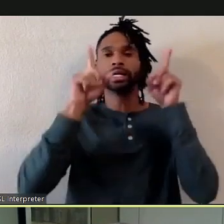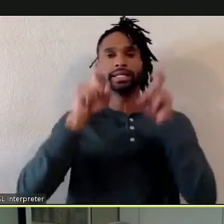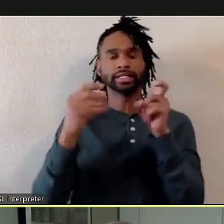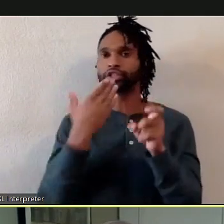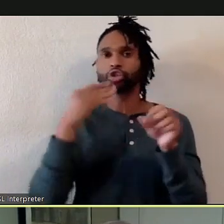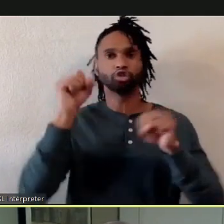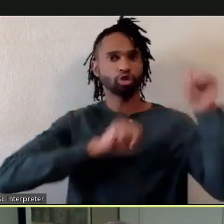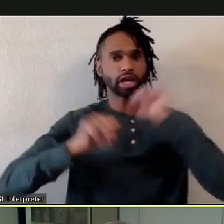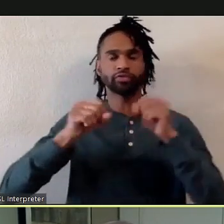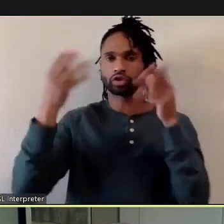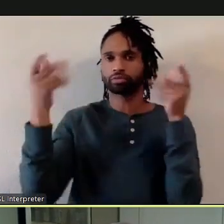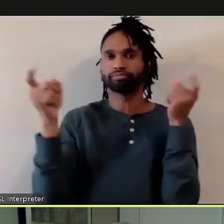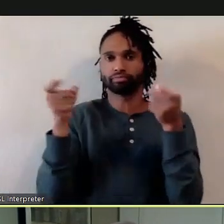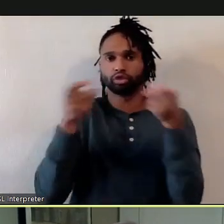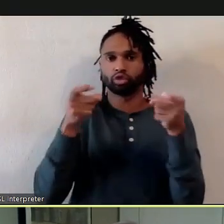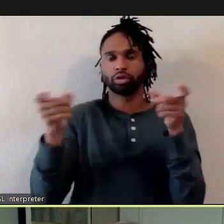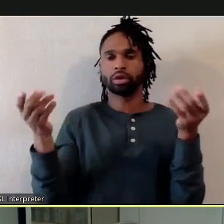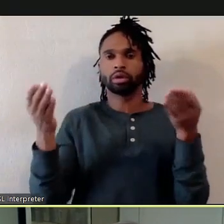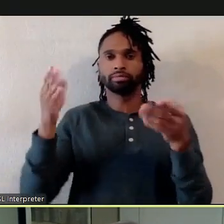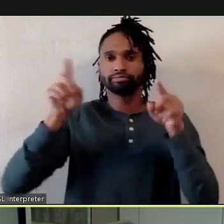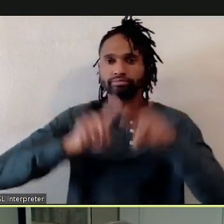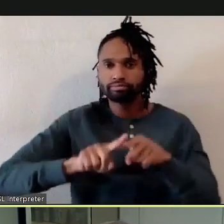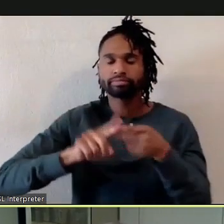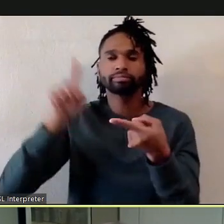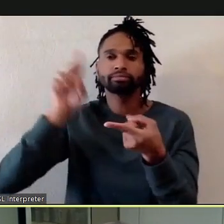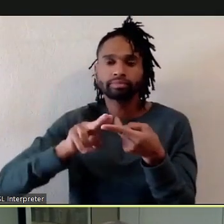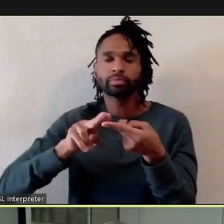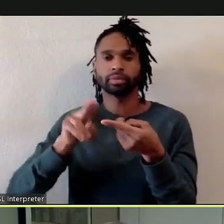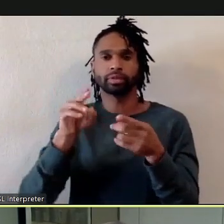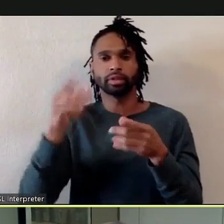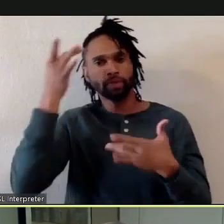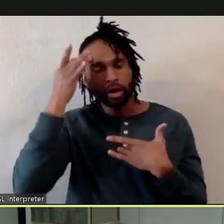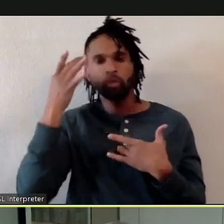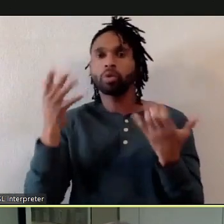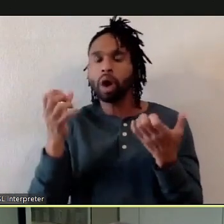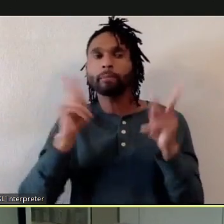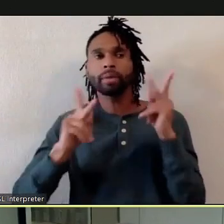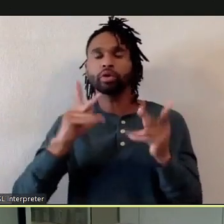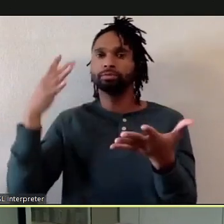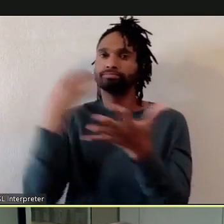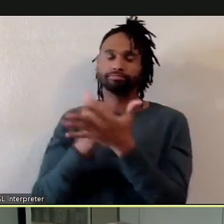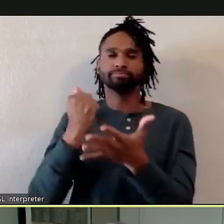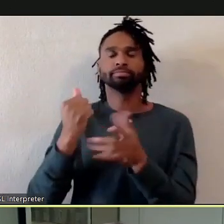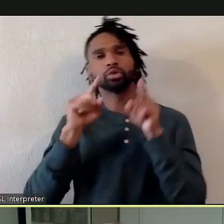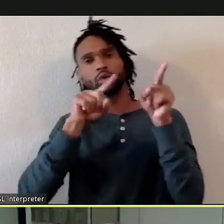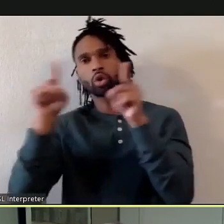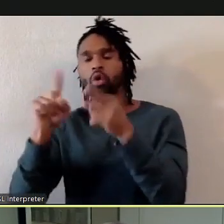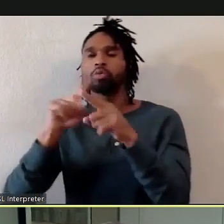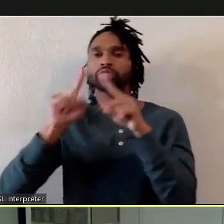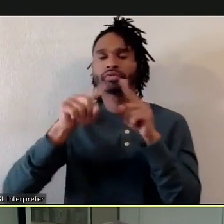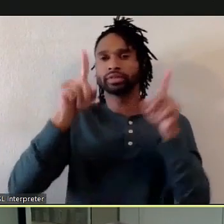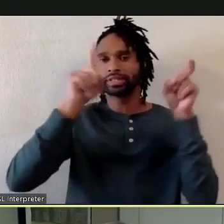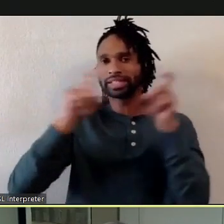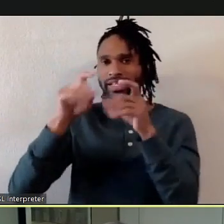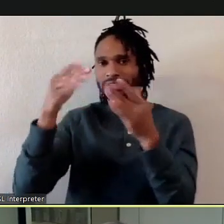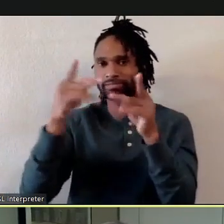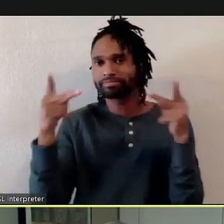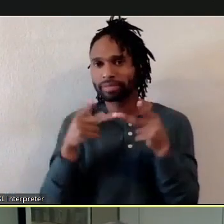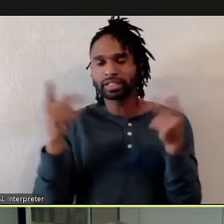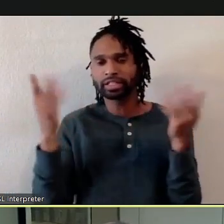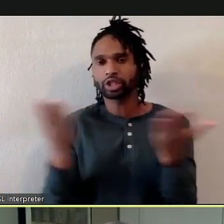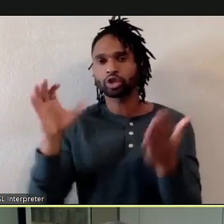controlling this virus, and we really want people to take advantage of the more than 50 community testing sites that exist around the state right now. We also need Coloradans